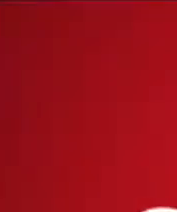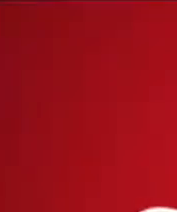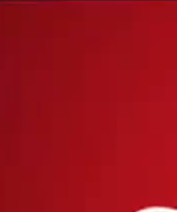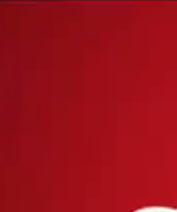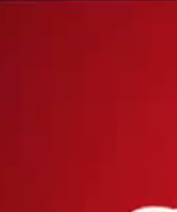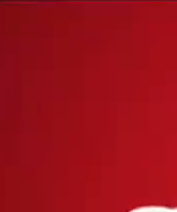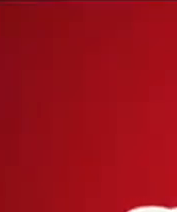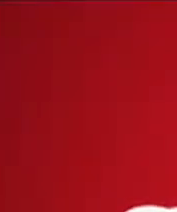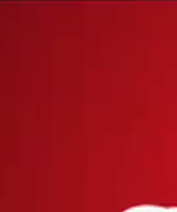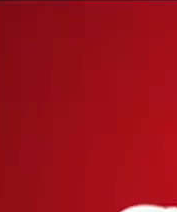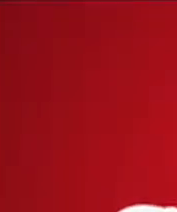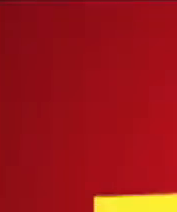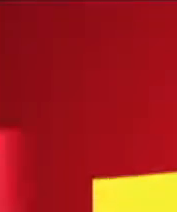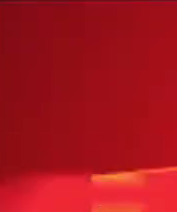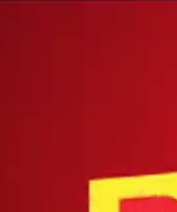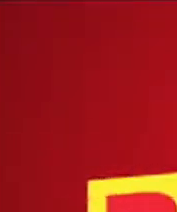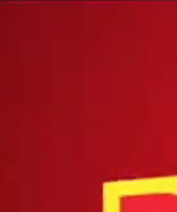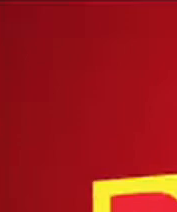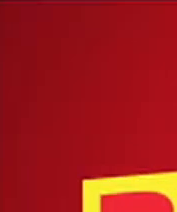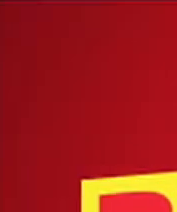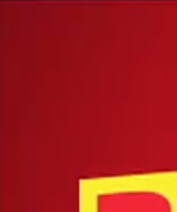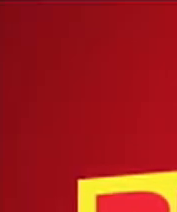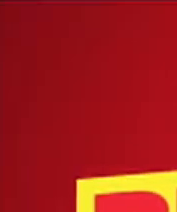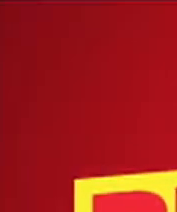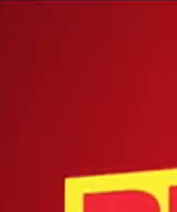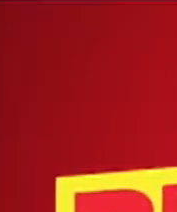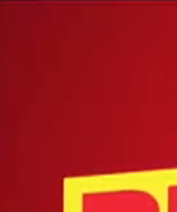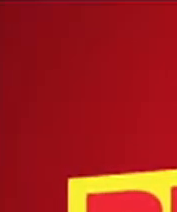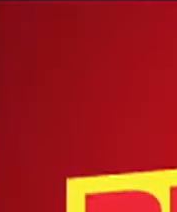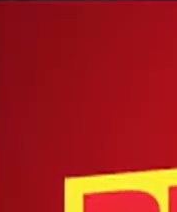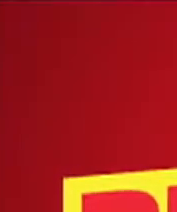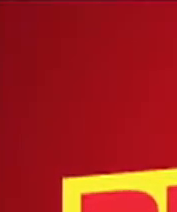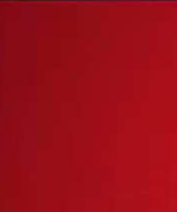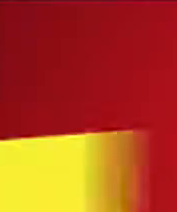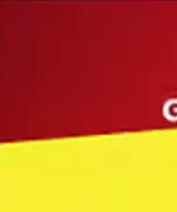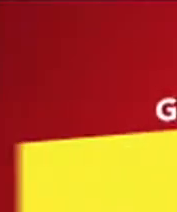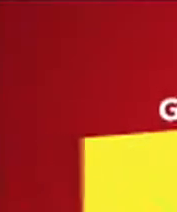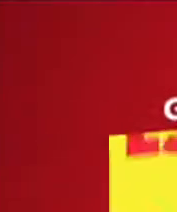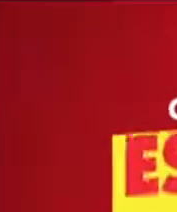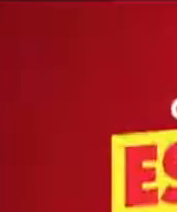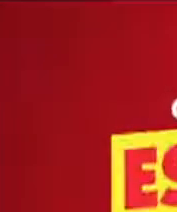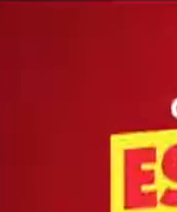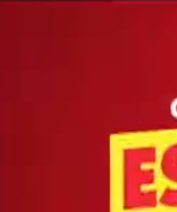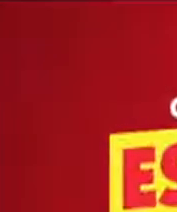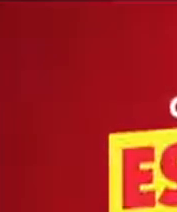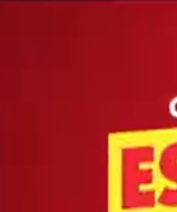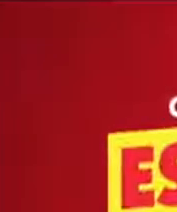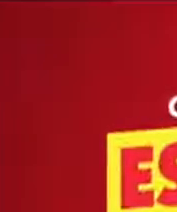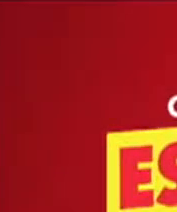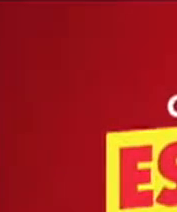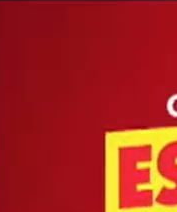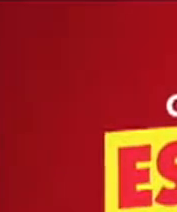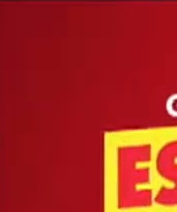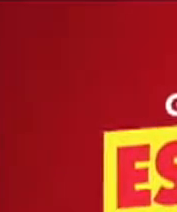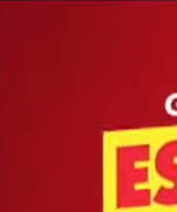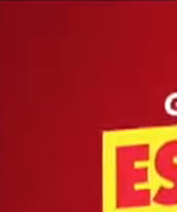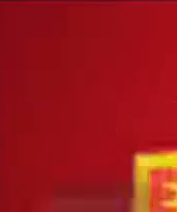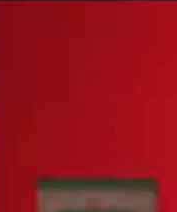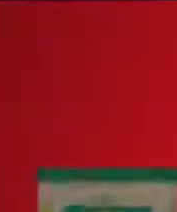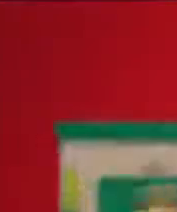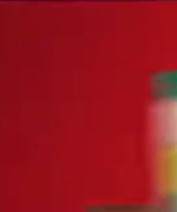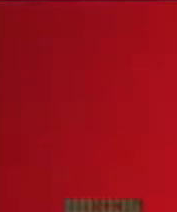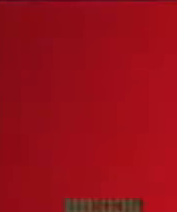ShopRite has always been here for you, and we're committed to bringing you the best value. Get more for less with our Essentials